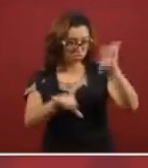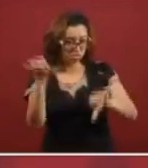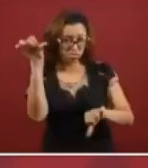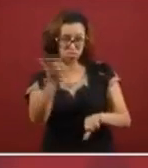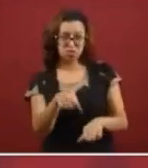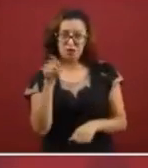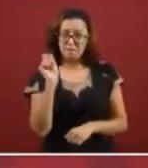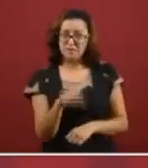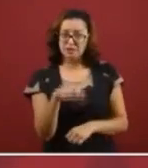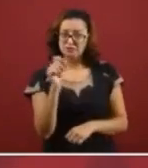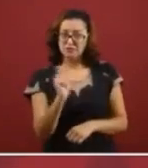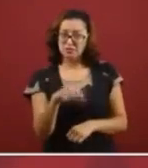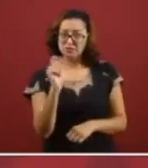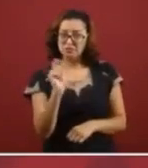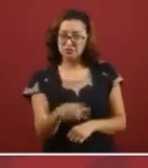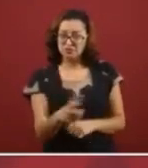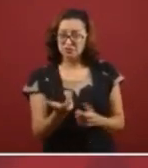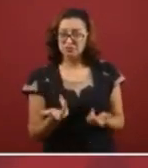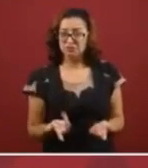to those that failed.